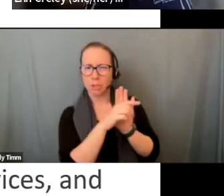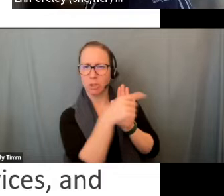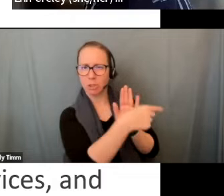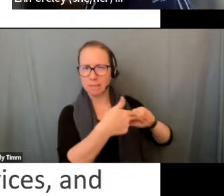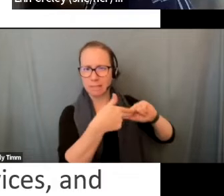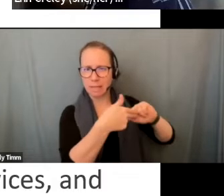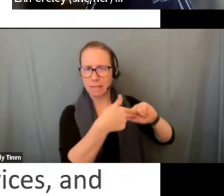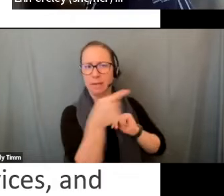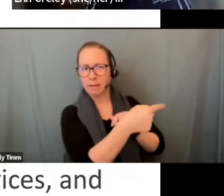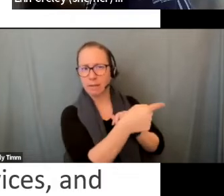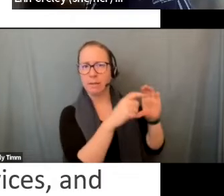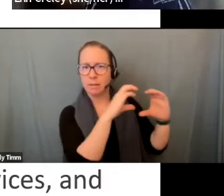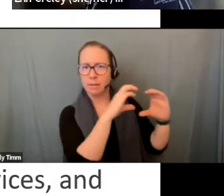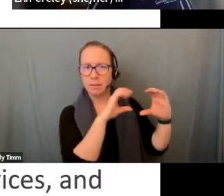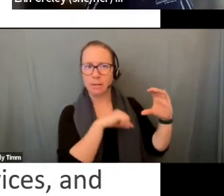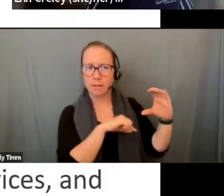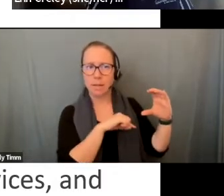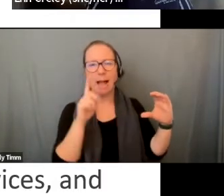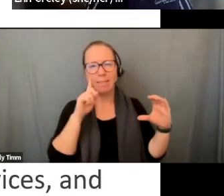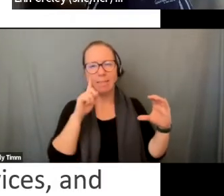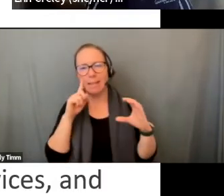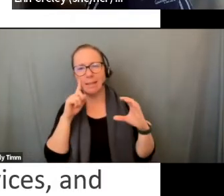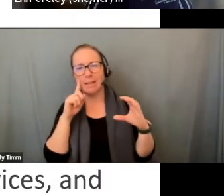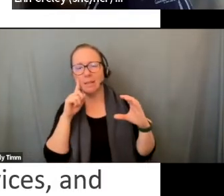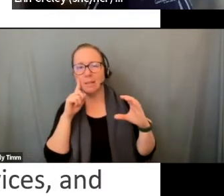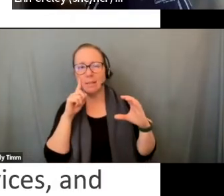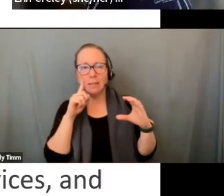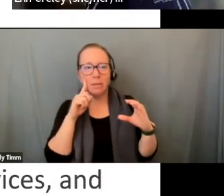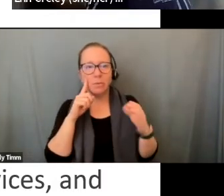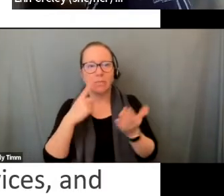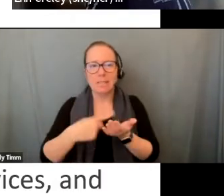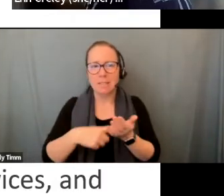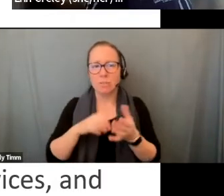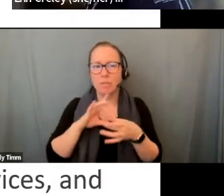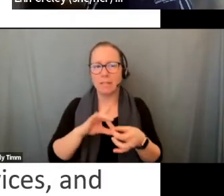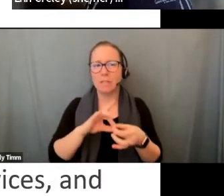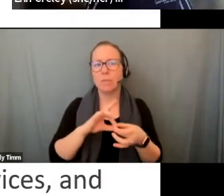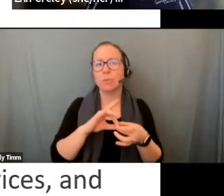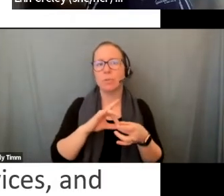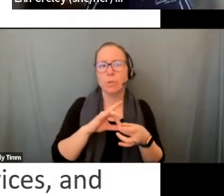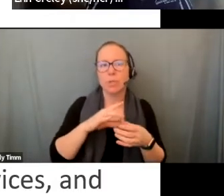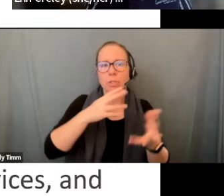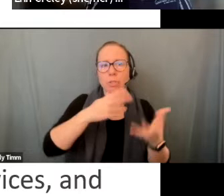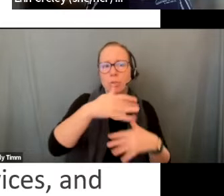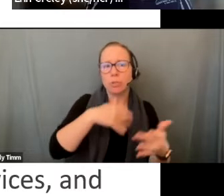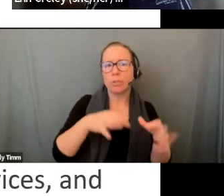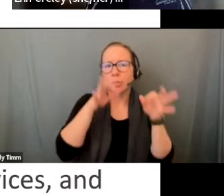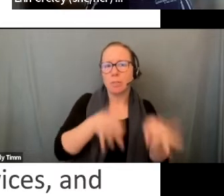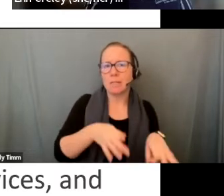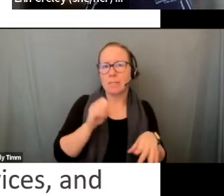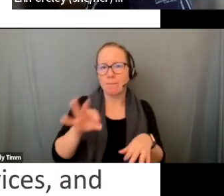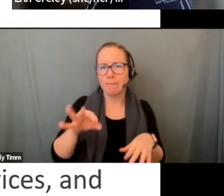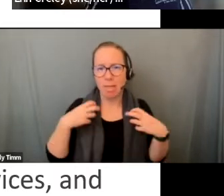been talking since this morning around the social determinants of health. I wanted to put that on there as a demonstration of some of